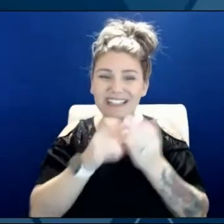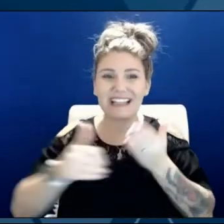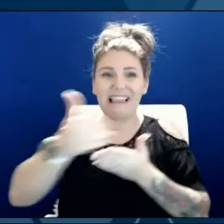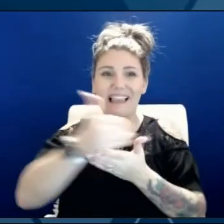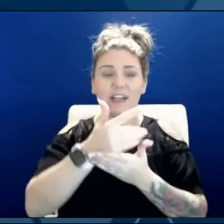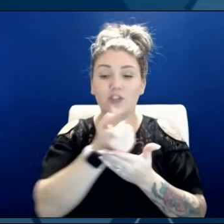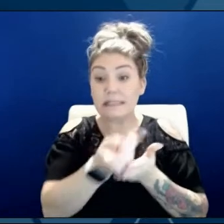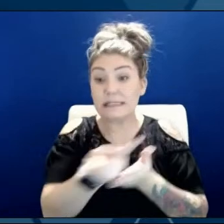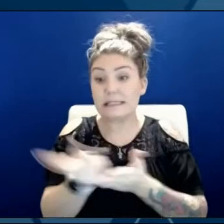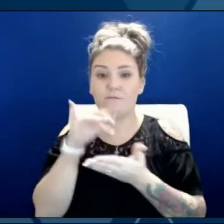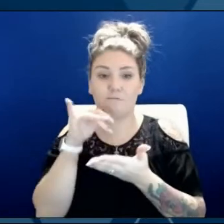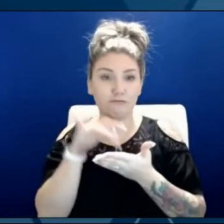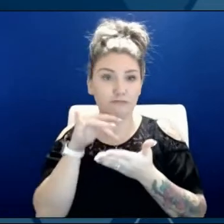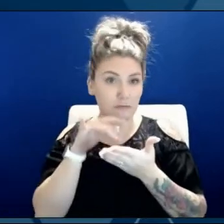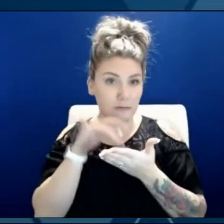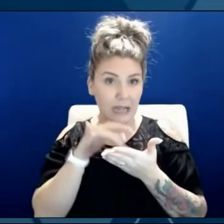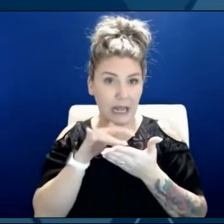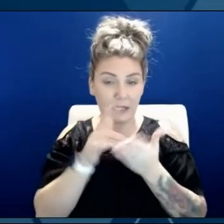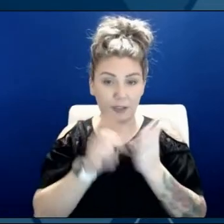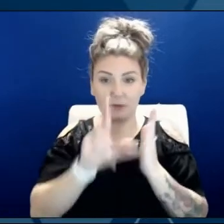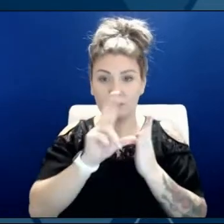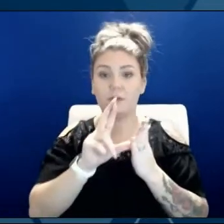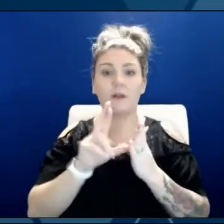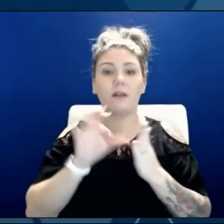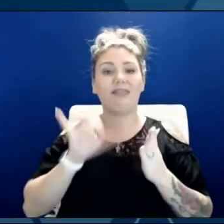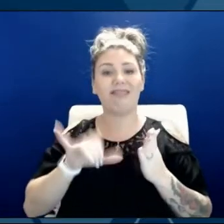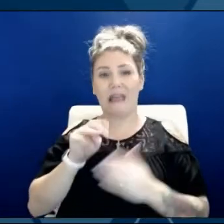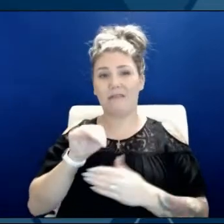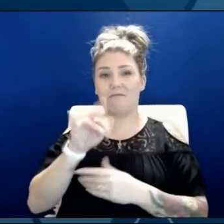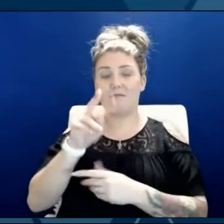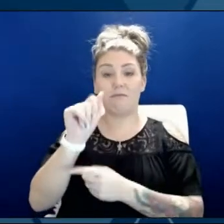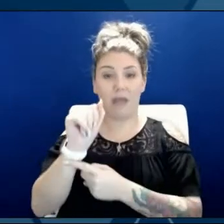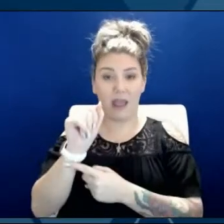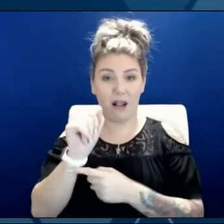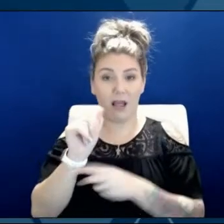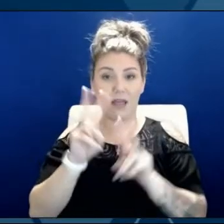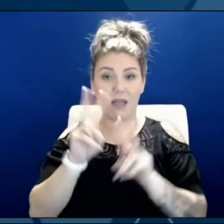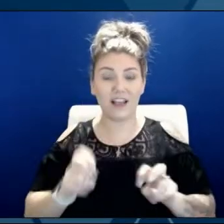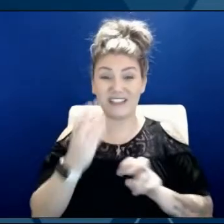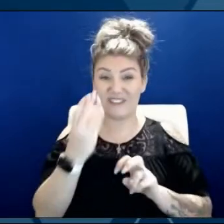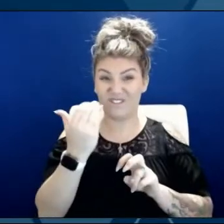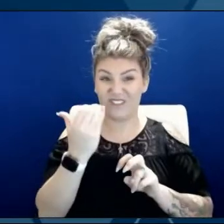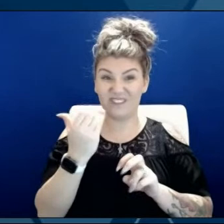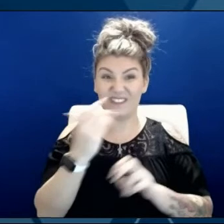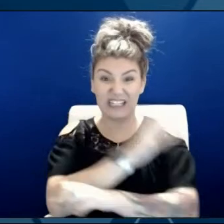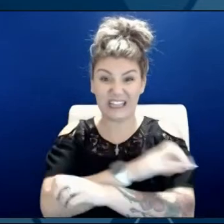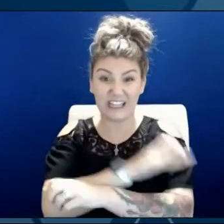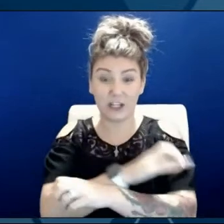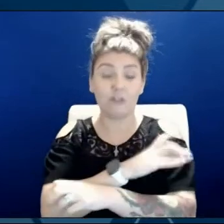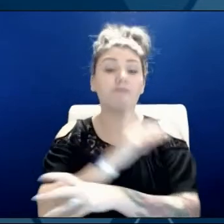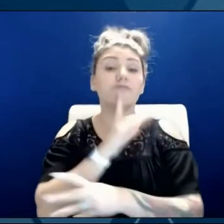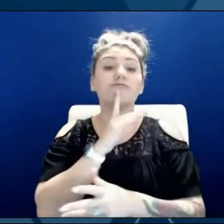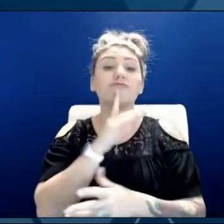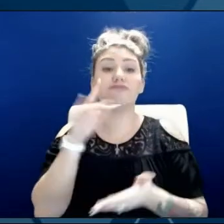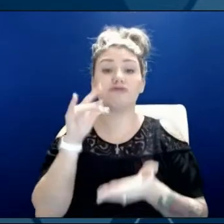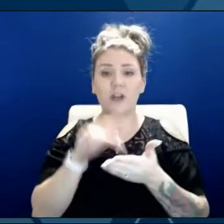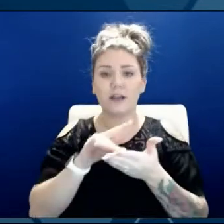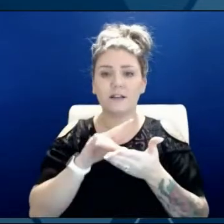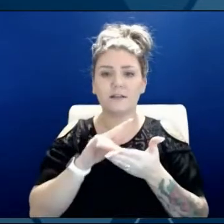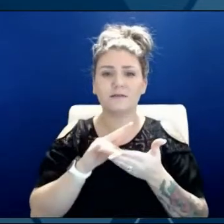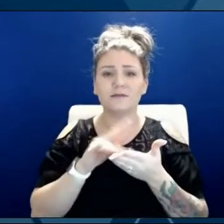they are looking at. This meta-analysis of 15 clinical trials claimed ivermectin reduced the risk of death